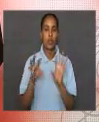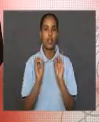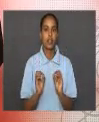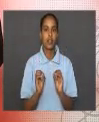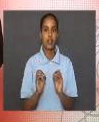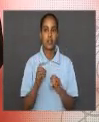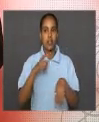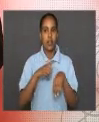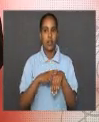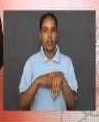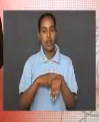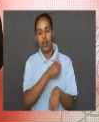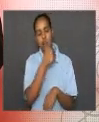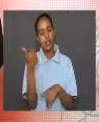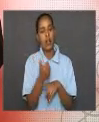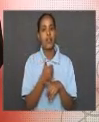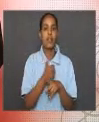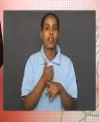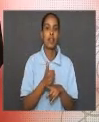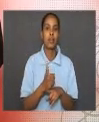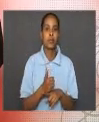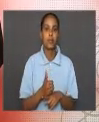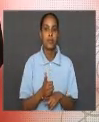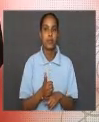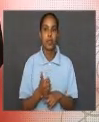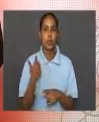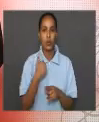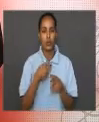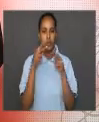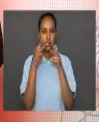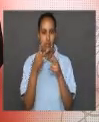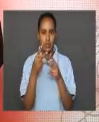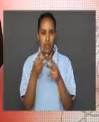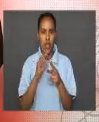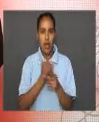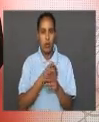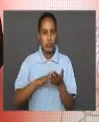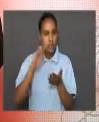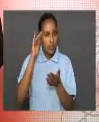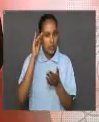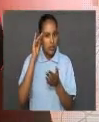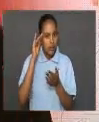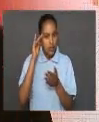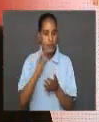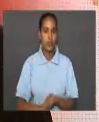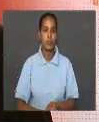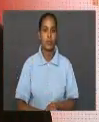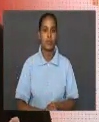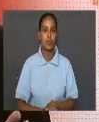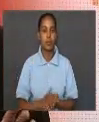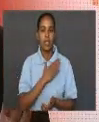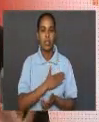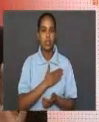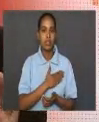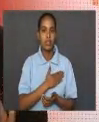Students, it is time for another activity. We will see what our studies have taught us.